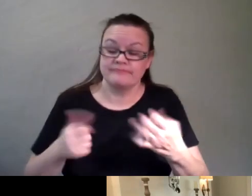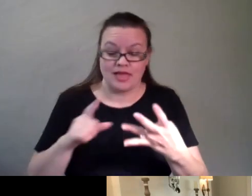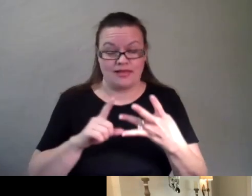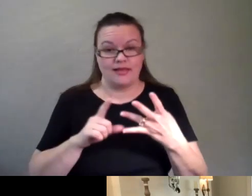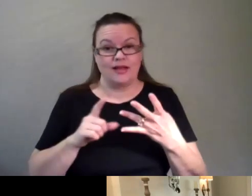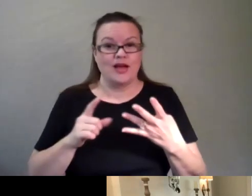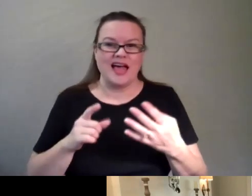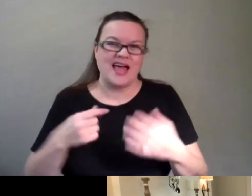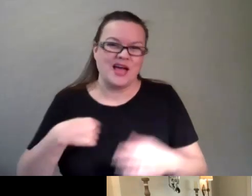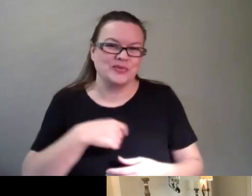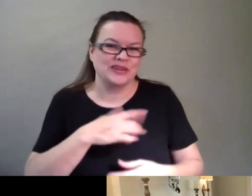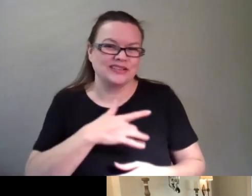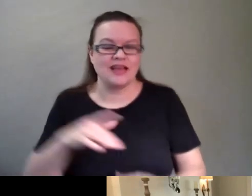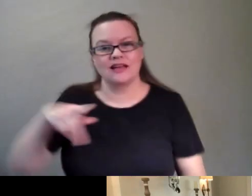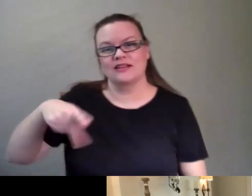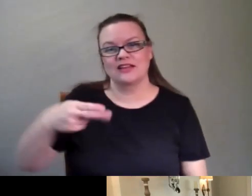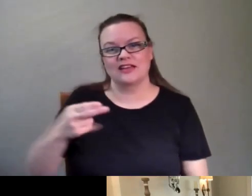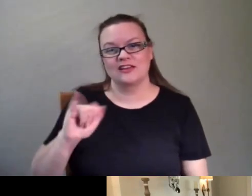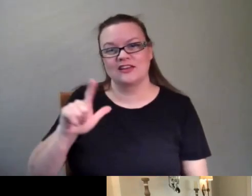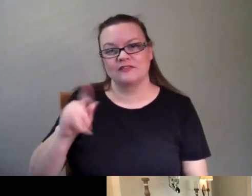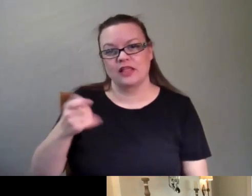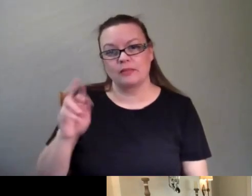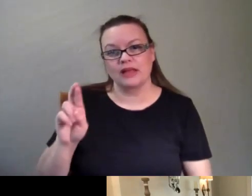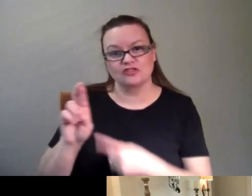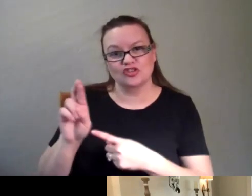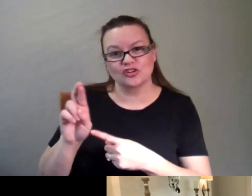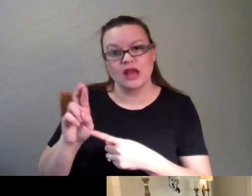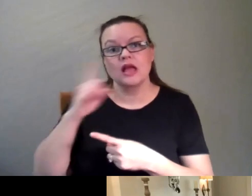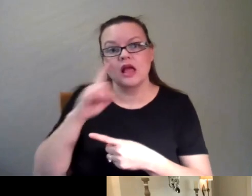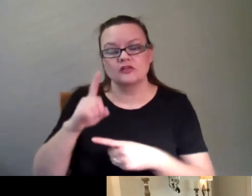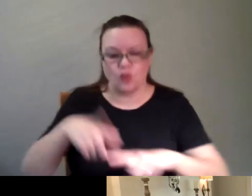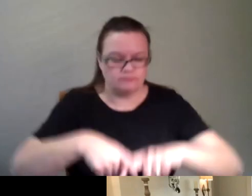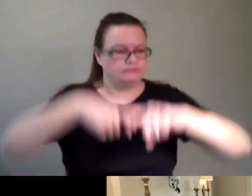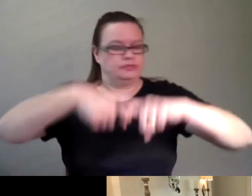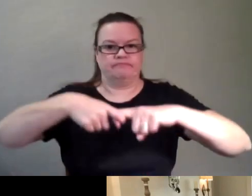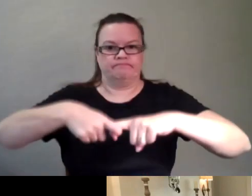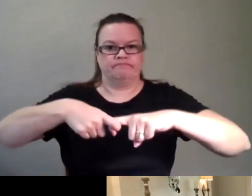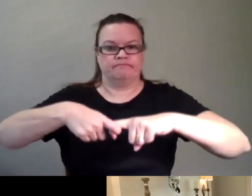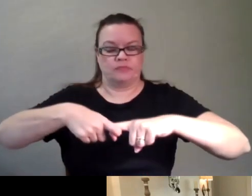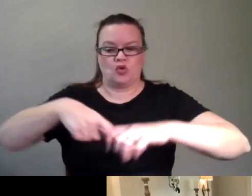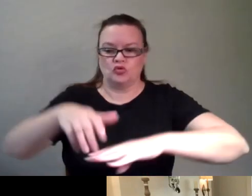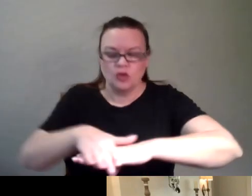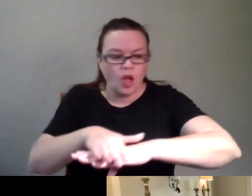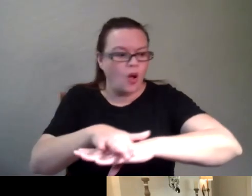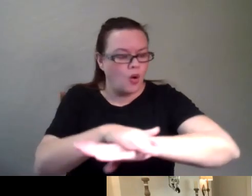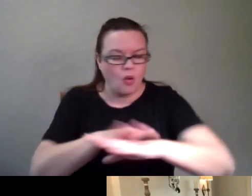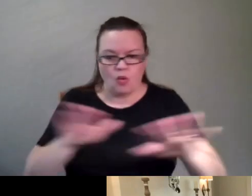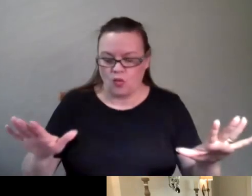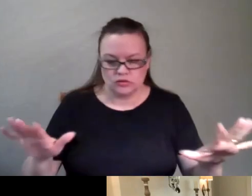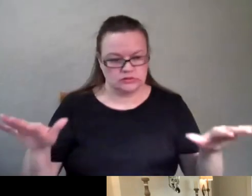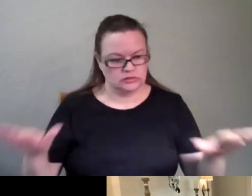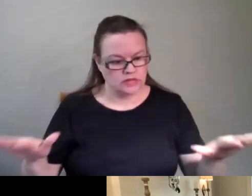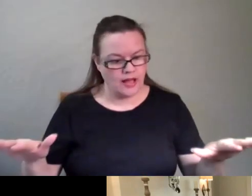use it to slow down. We use it to stop each other in terms of the process. And I think that then just adds to